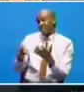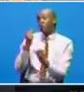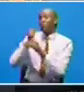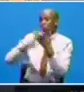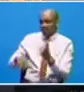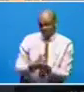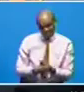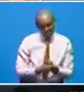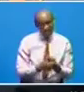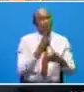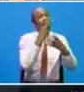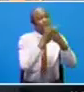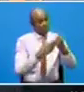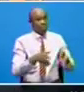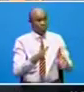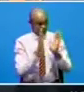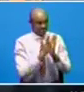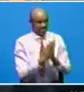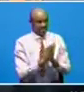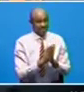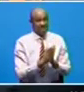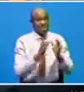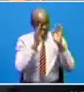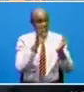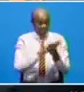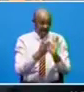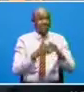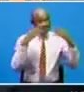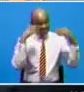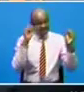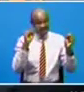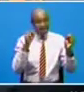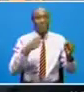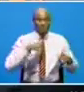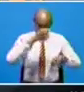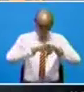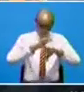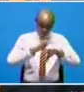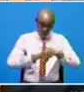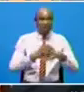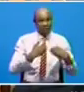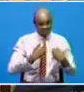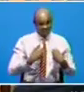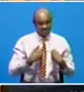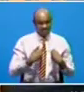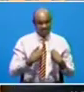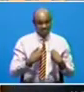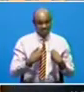Both ways. If he's president, it would be very good because, I mean,